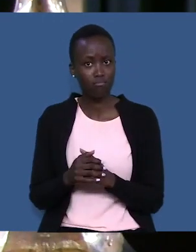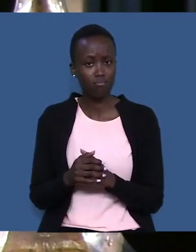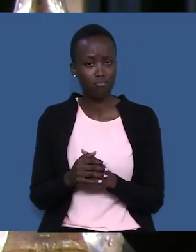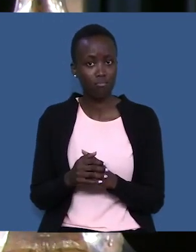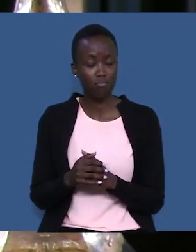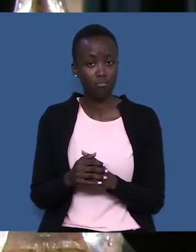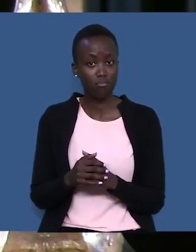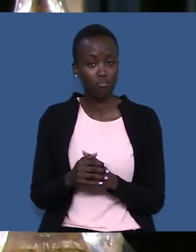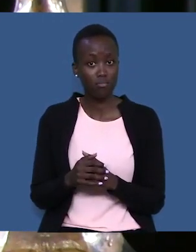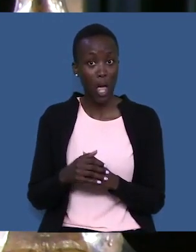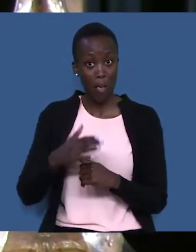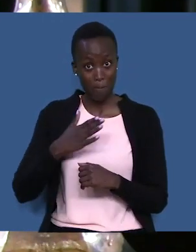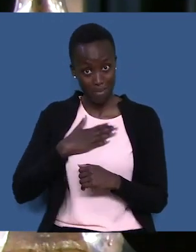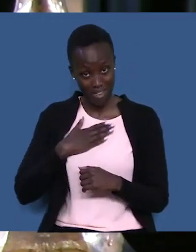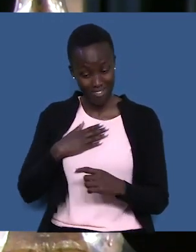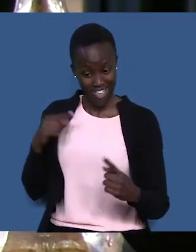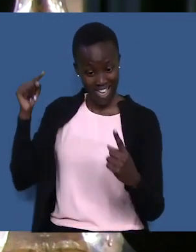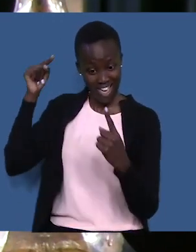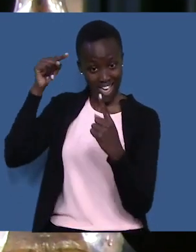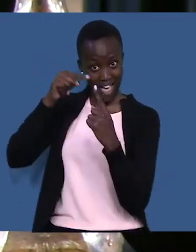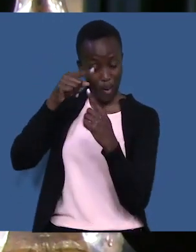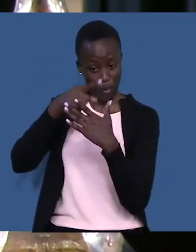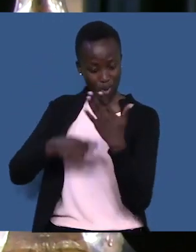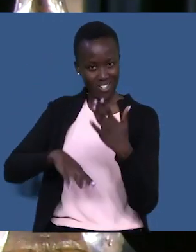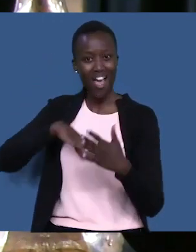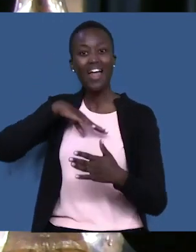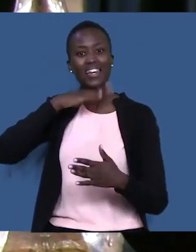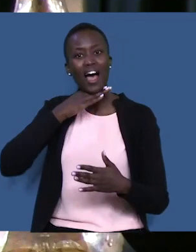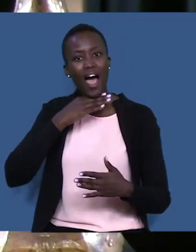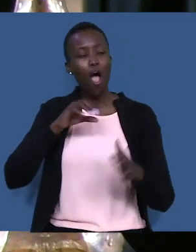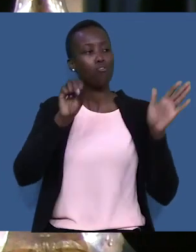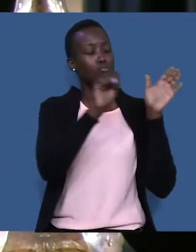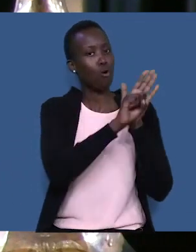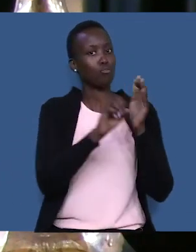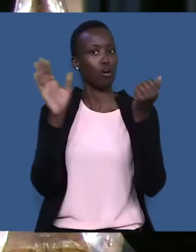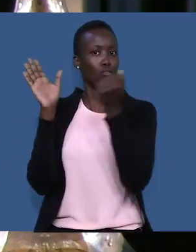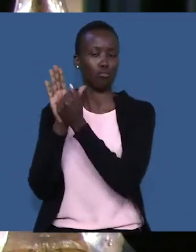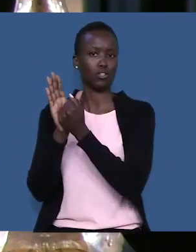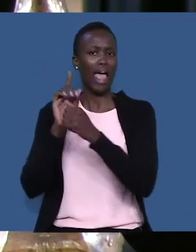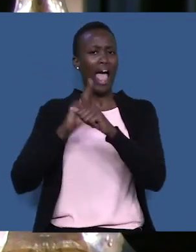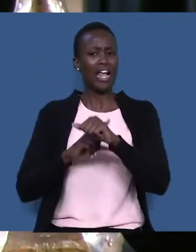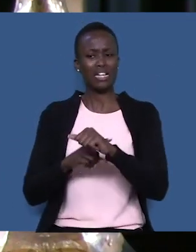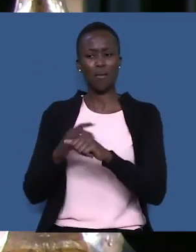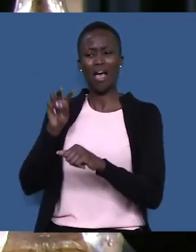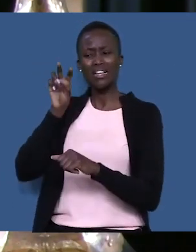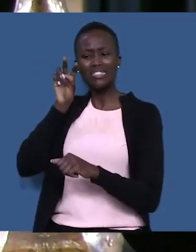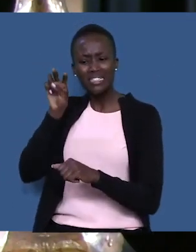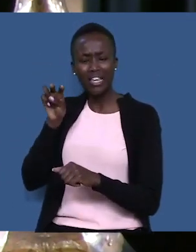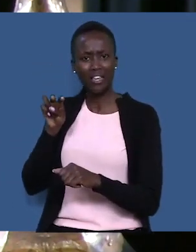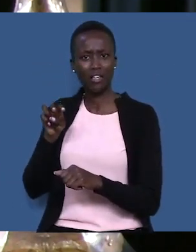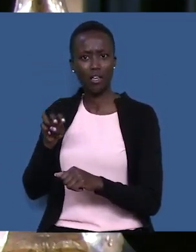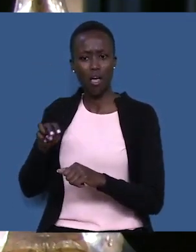die for humanity on the cross. And I believe when he looked at the lake and he saw no